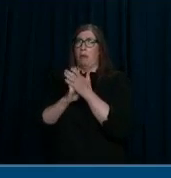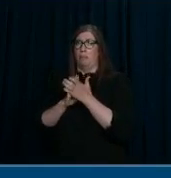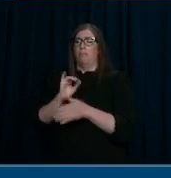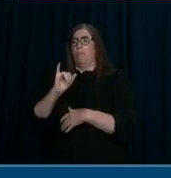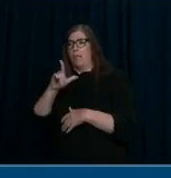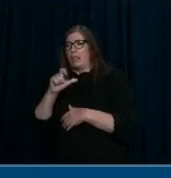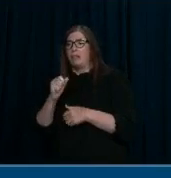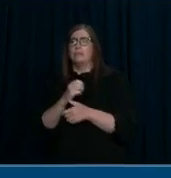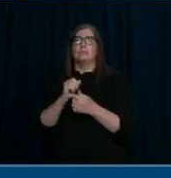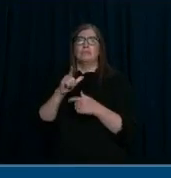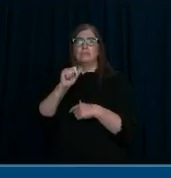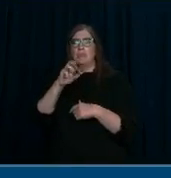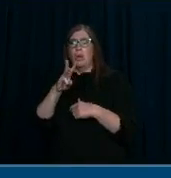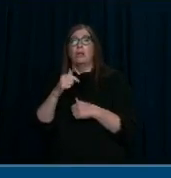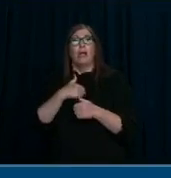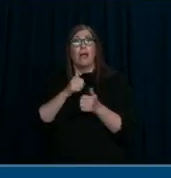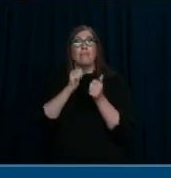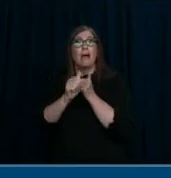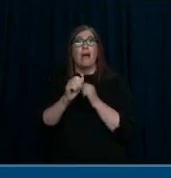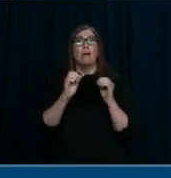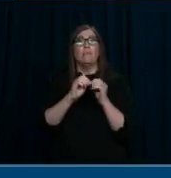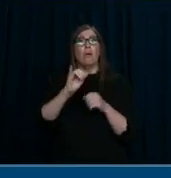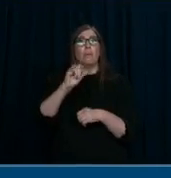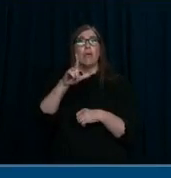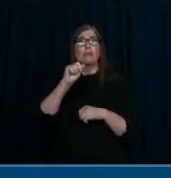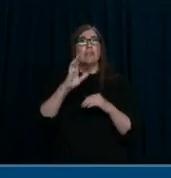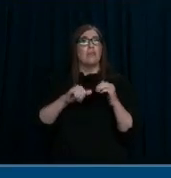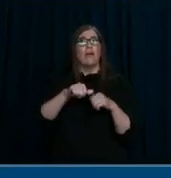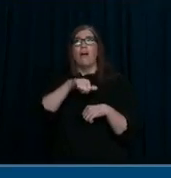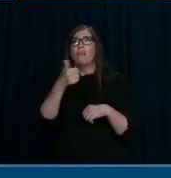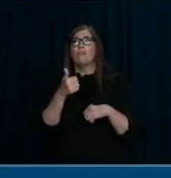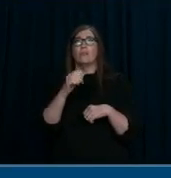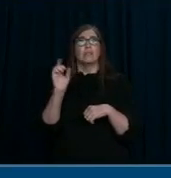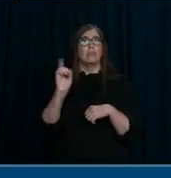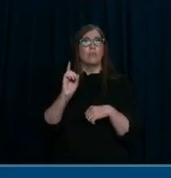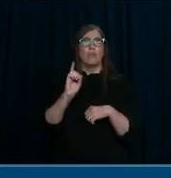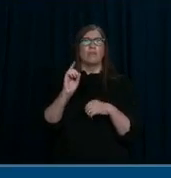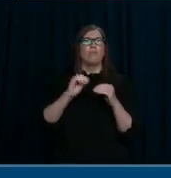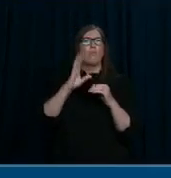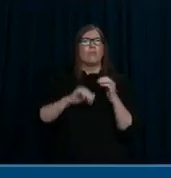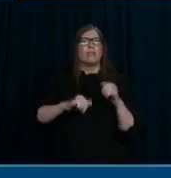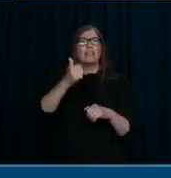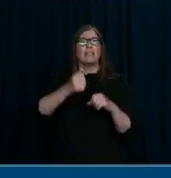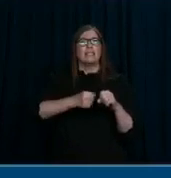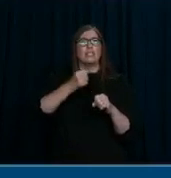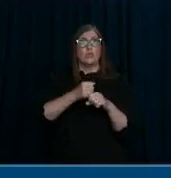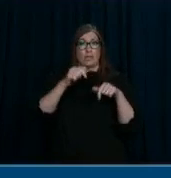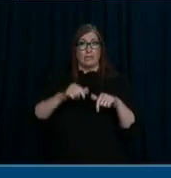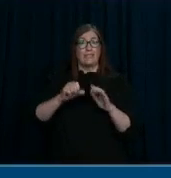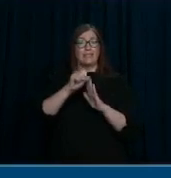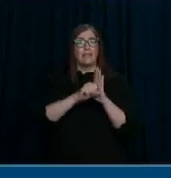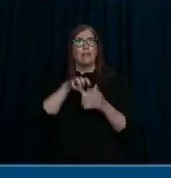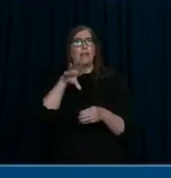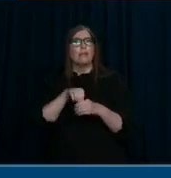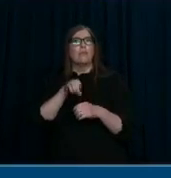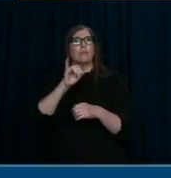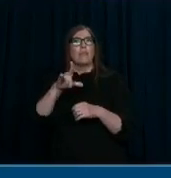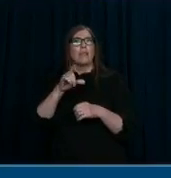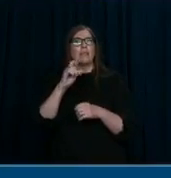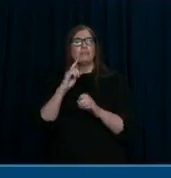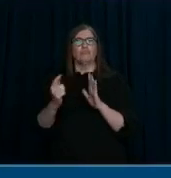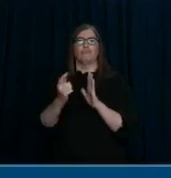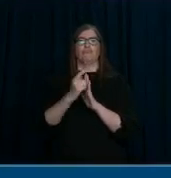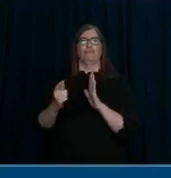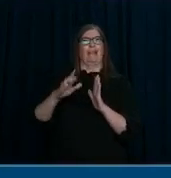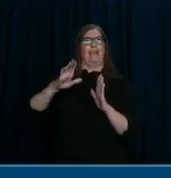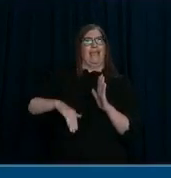that means I passed more bills than any Democrat in over a decade in this state. That includes bills to ban late-night